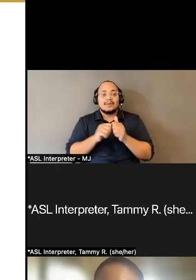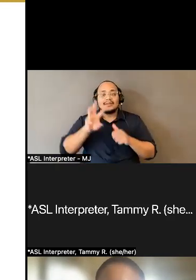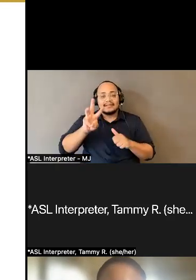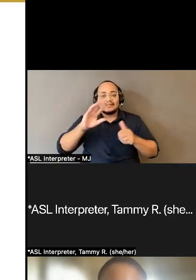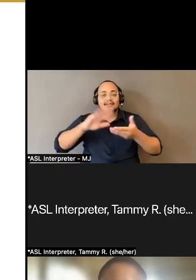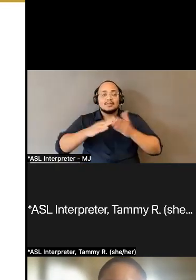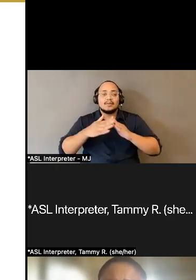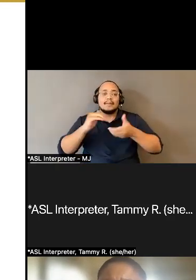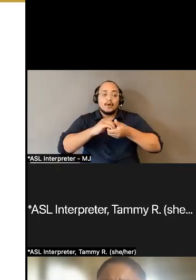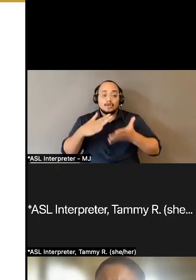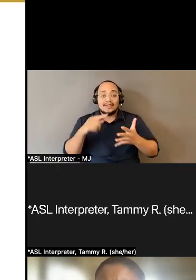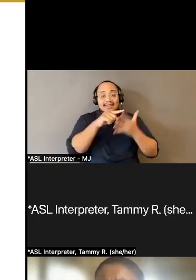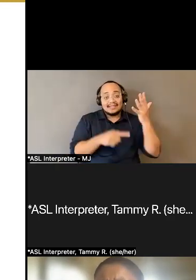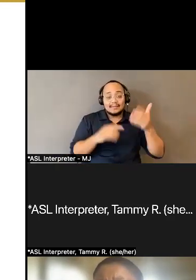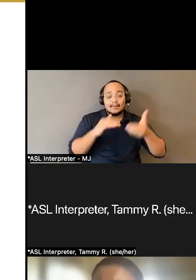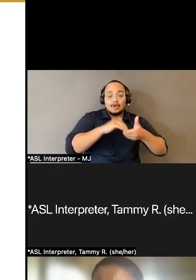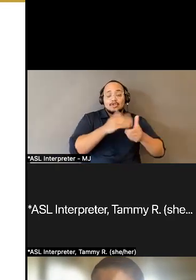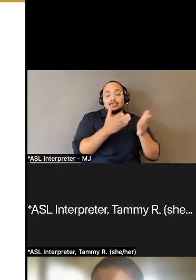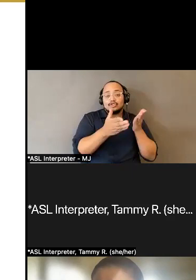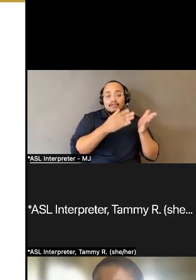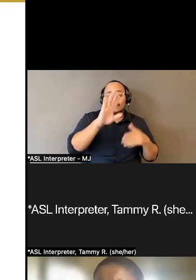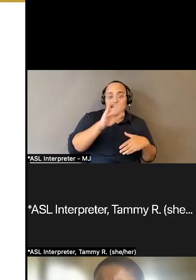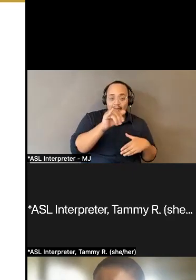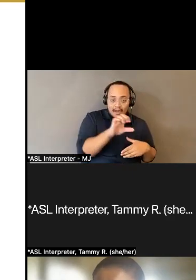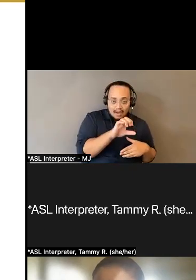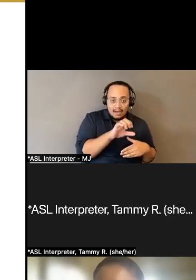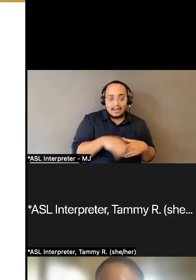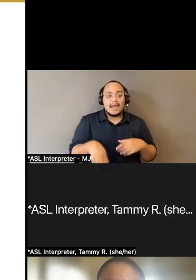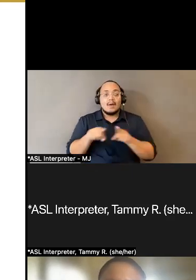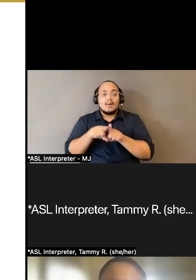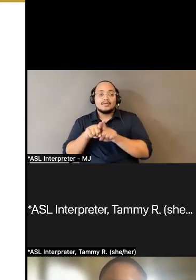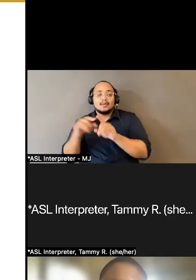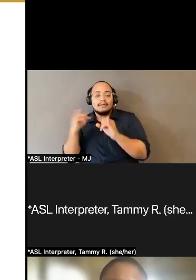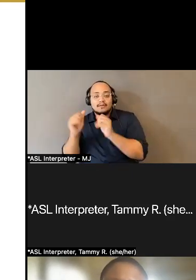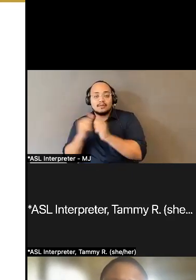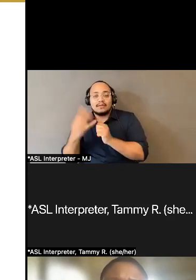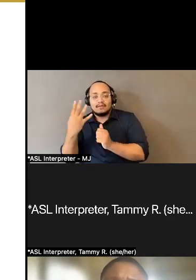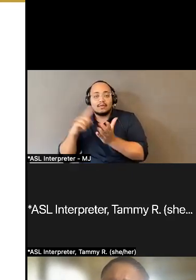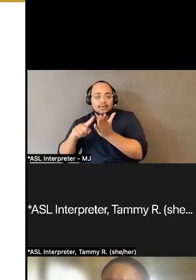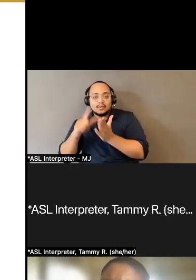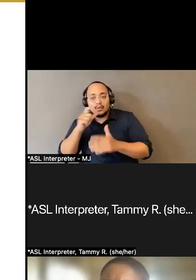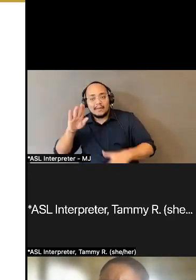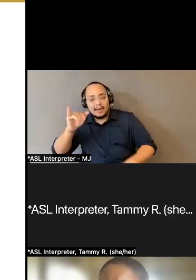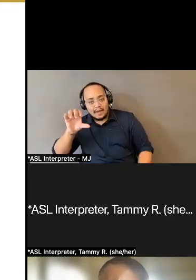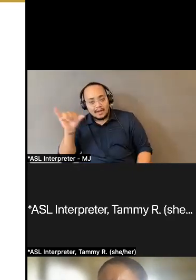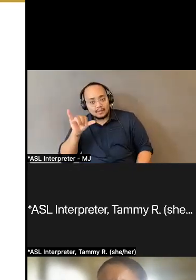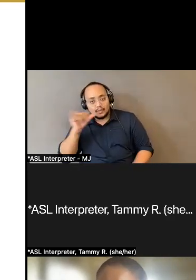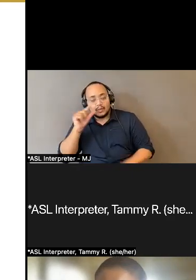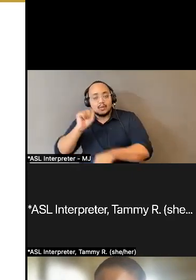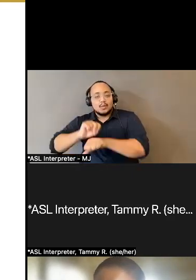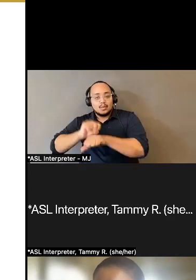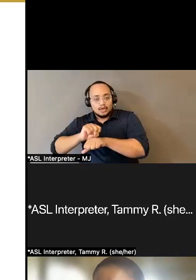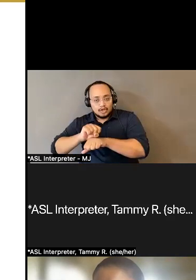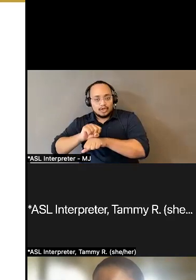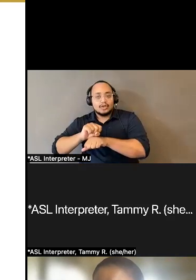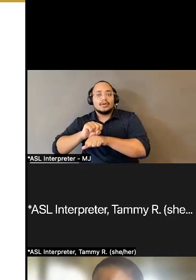color survivors, and interviews with 4 researchers who also identify as people of color working at the